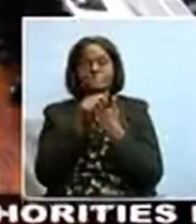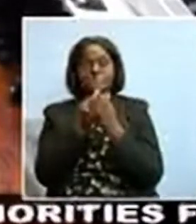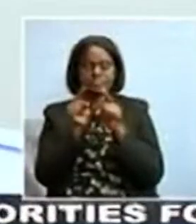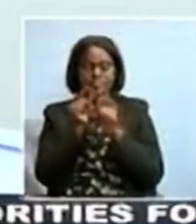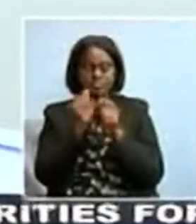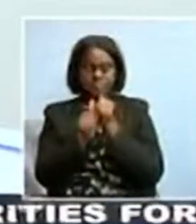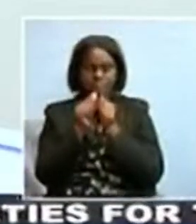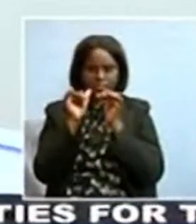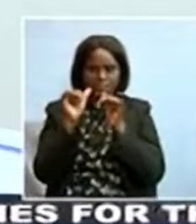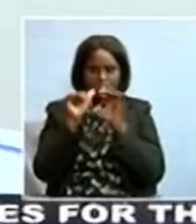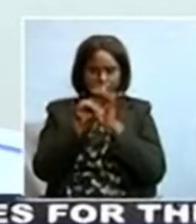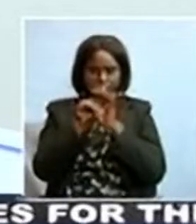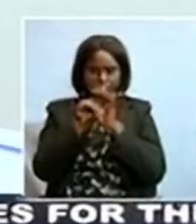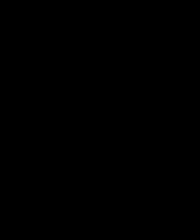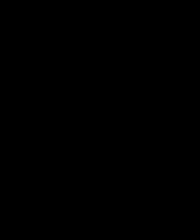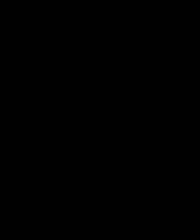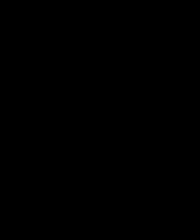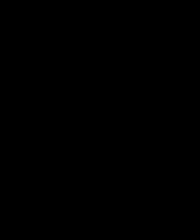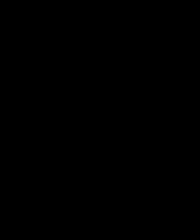was remaining to complete,